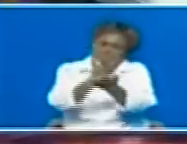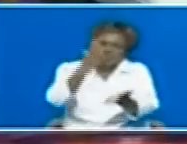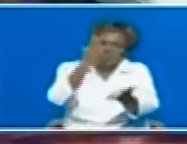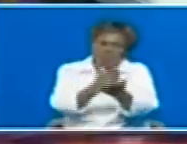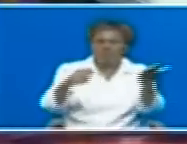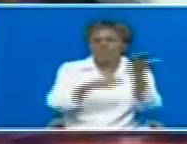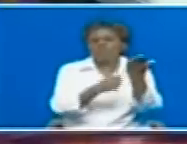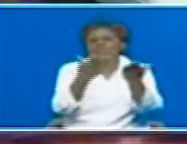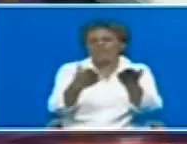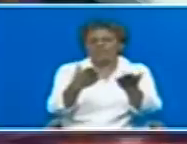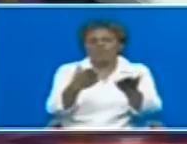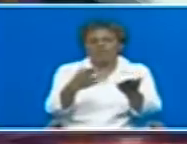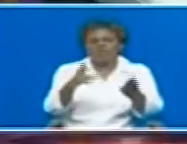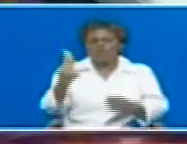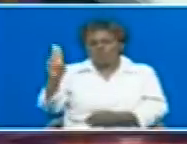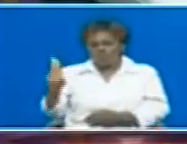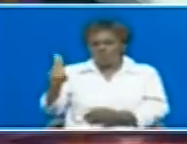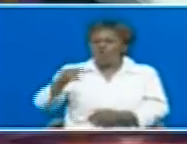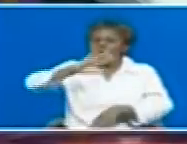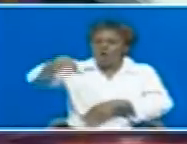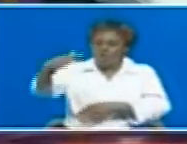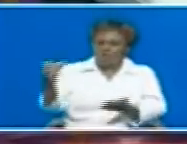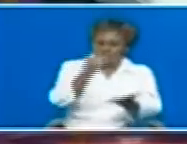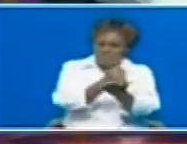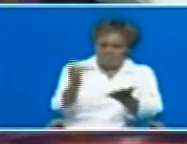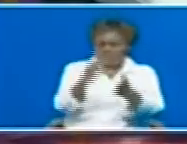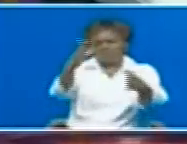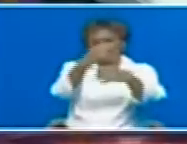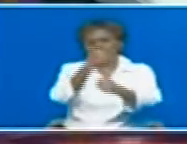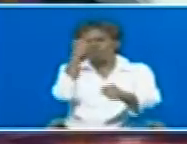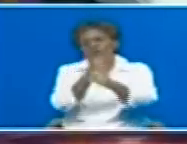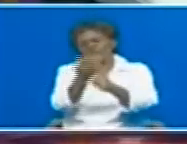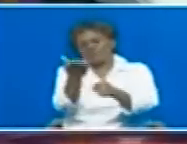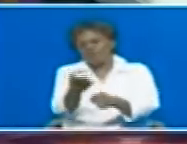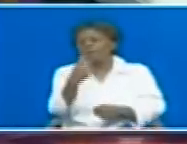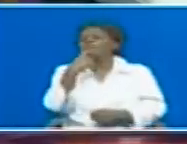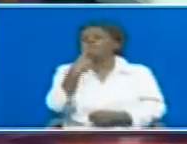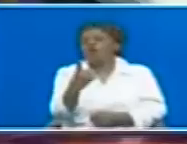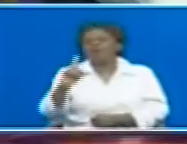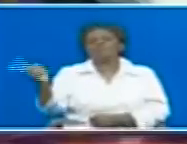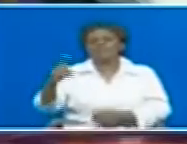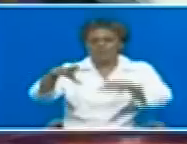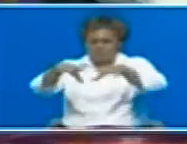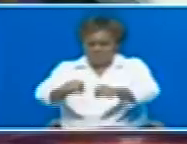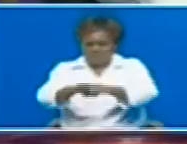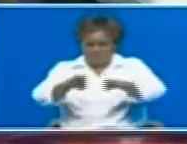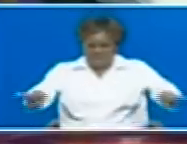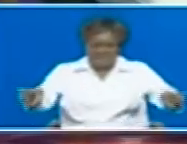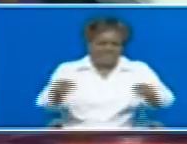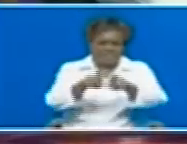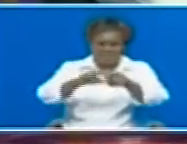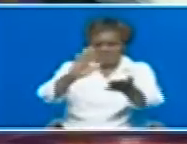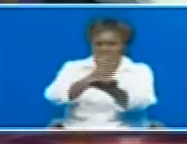tetradids in this country with Uhuru's name, because they're always nominees and companies. That's how it works. When Moi was president, he grabbed a lot, he stole a lot, and